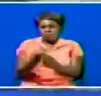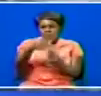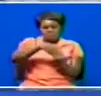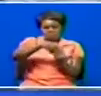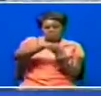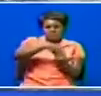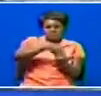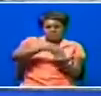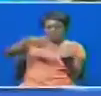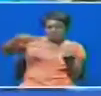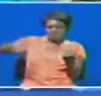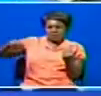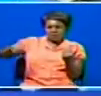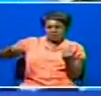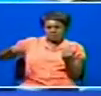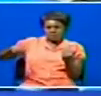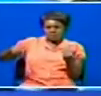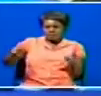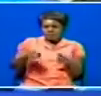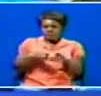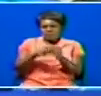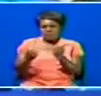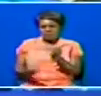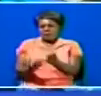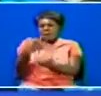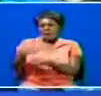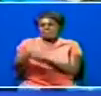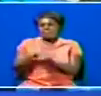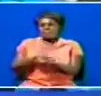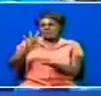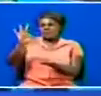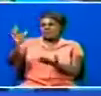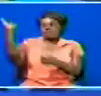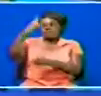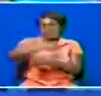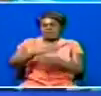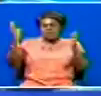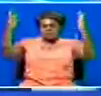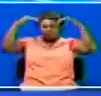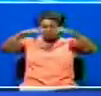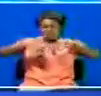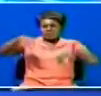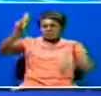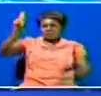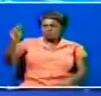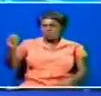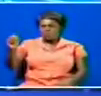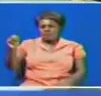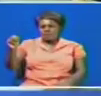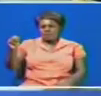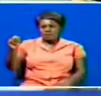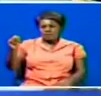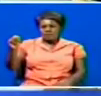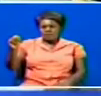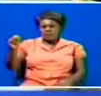on plastic carrier bags, which even formed the basis of a three-day conference by the United Nations Environment